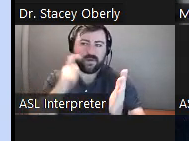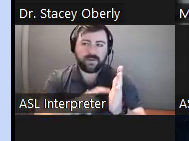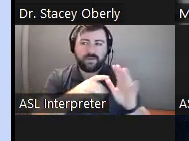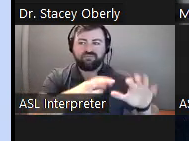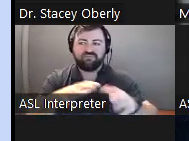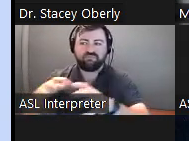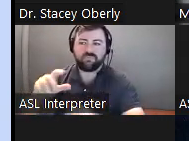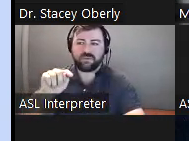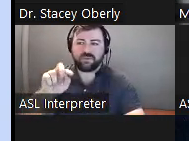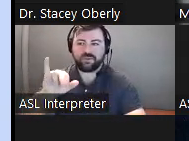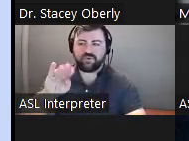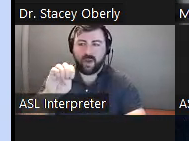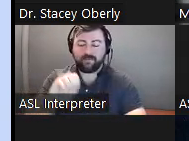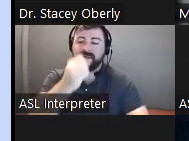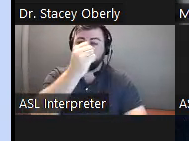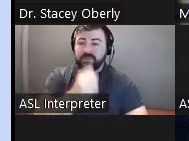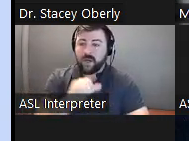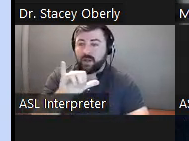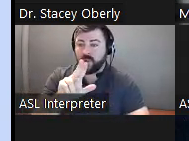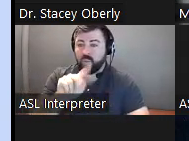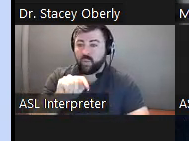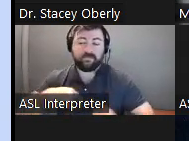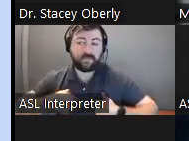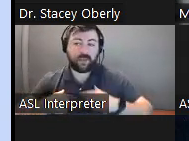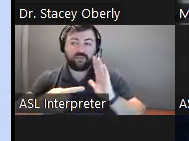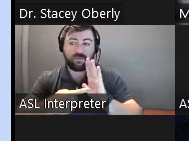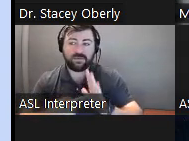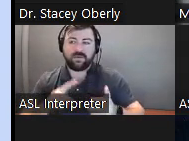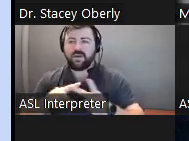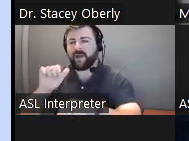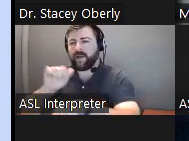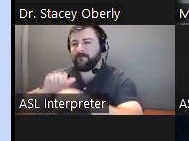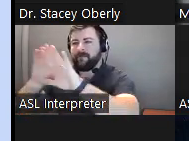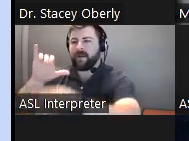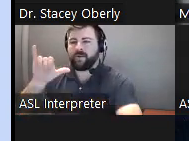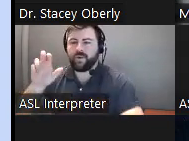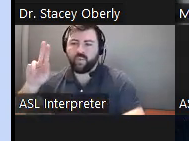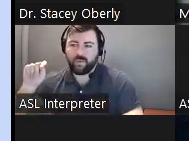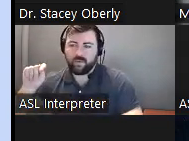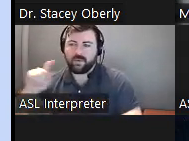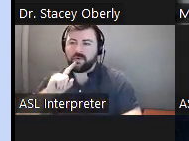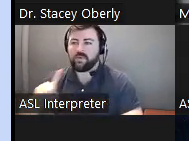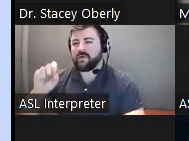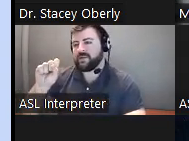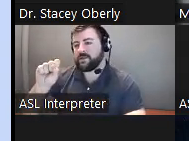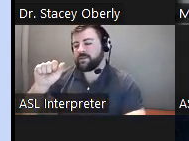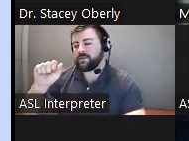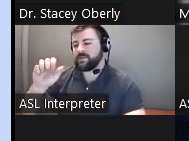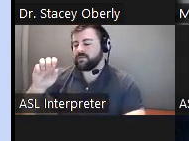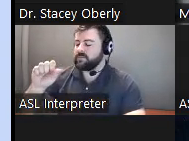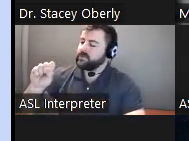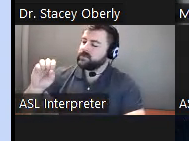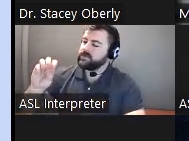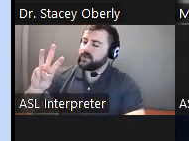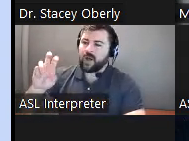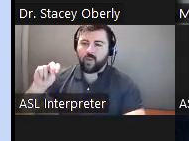Colorado. That's the Southern Ute, which I represent, and the Ute Mountain Ute, which Samhain White Skunk represents,